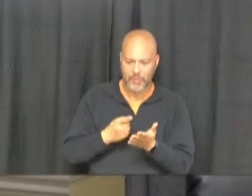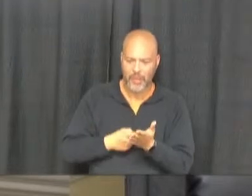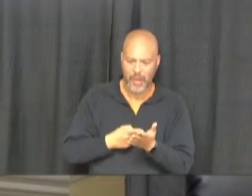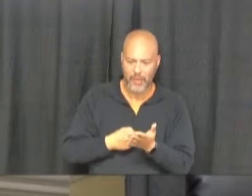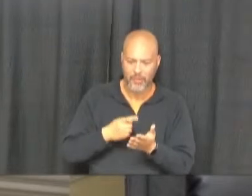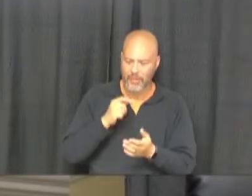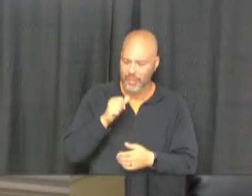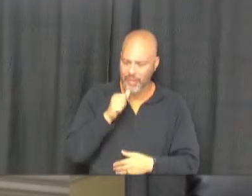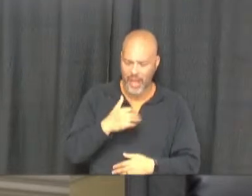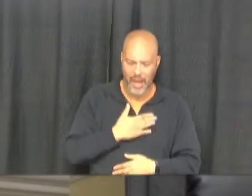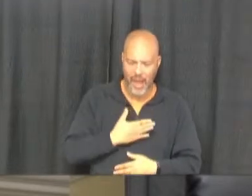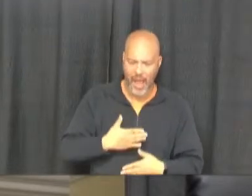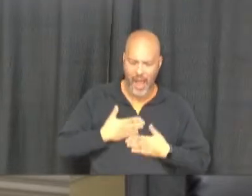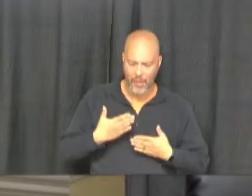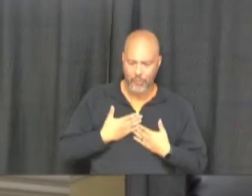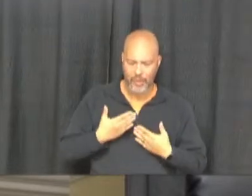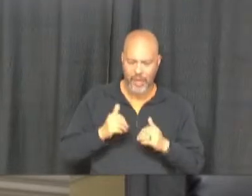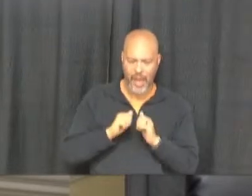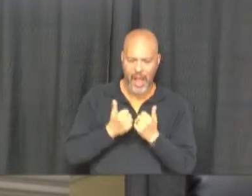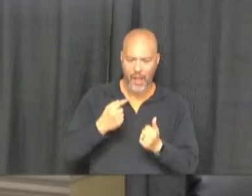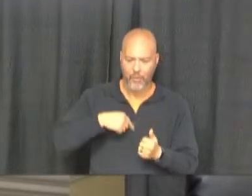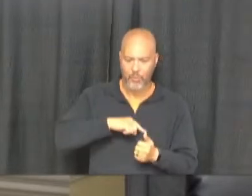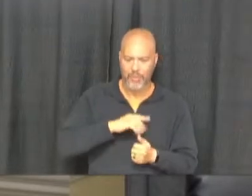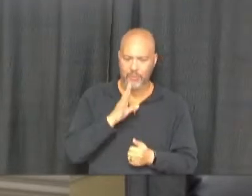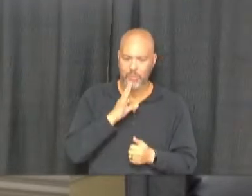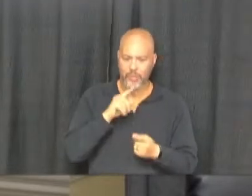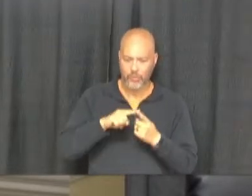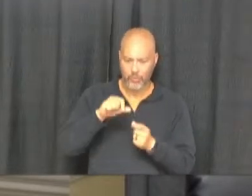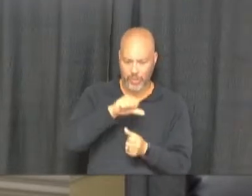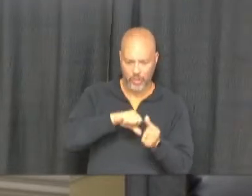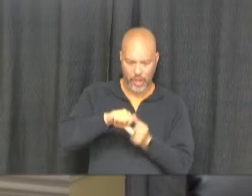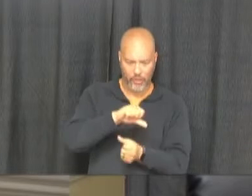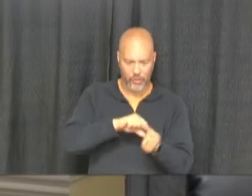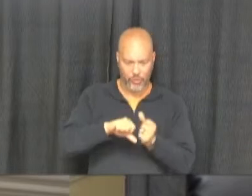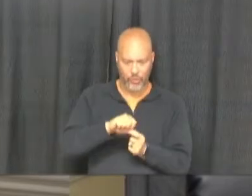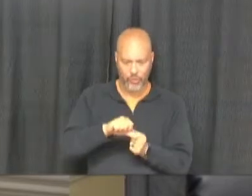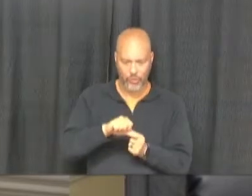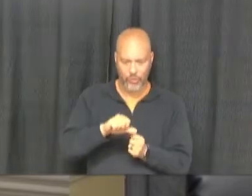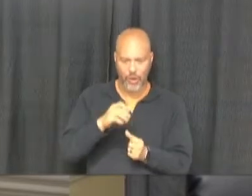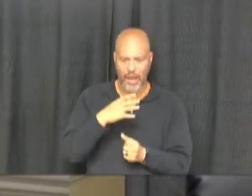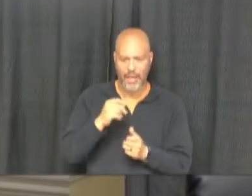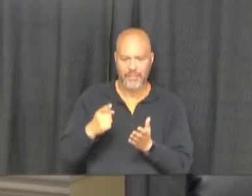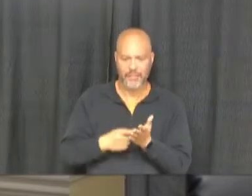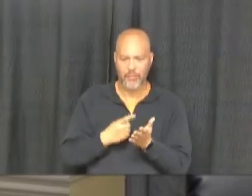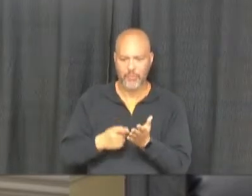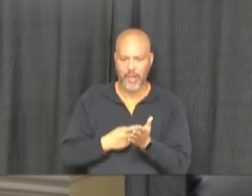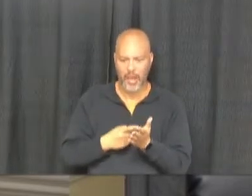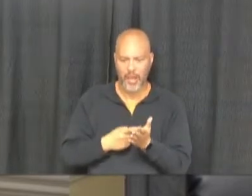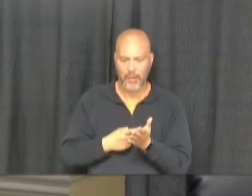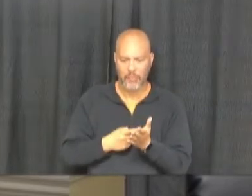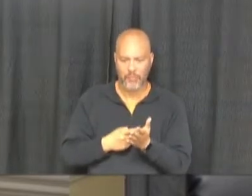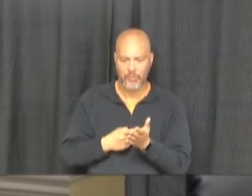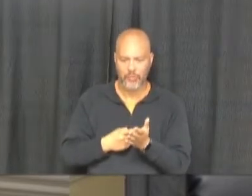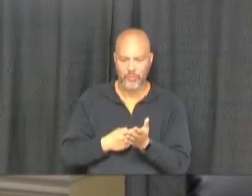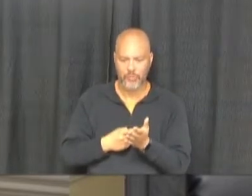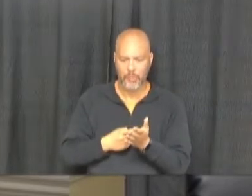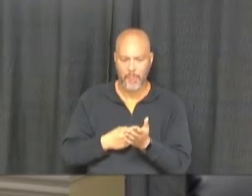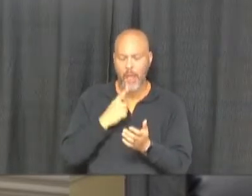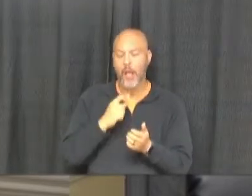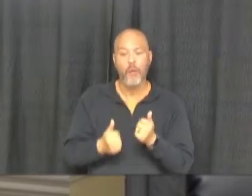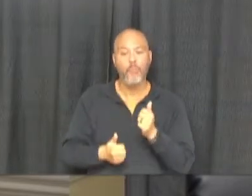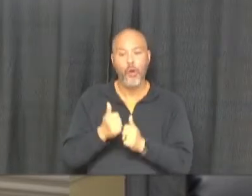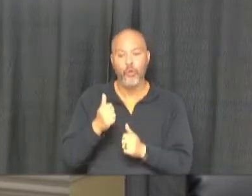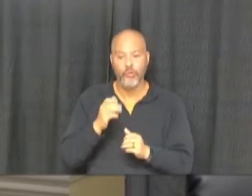their displeasure at how we speak, sometimes to each other, and sometimes most